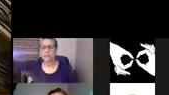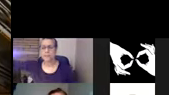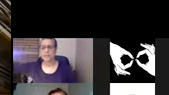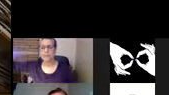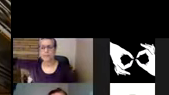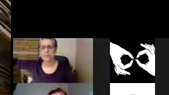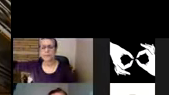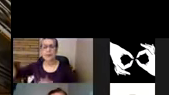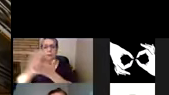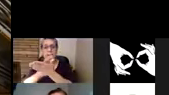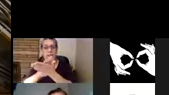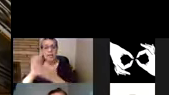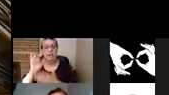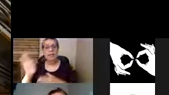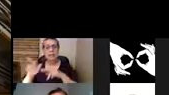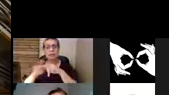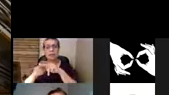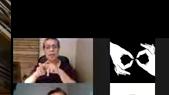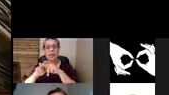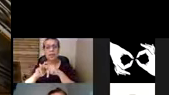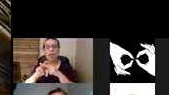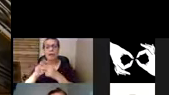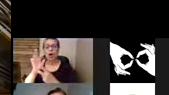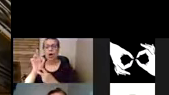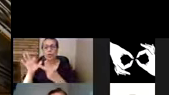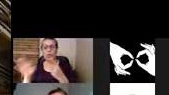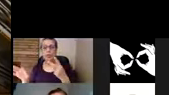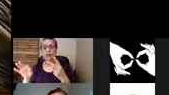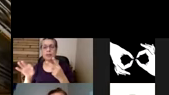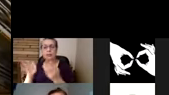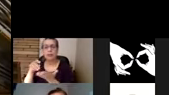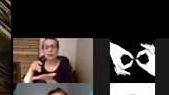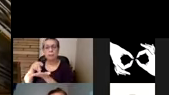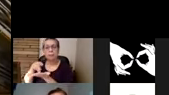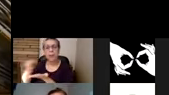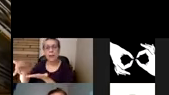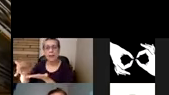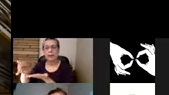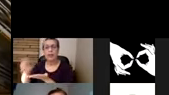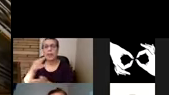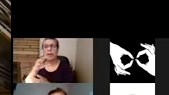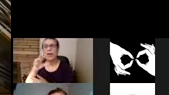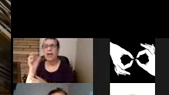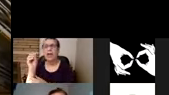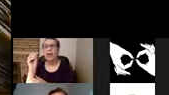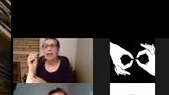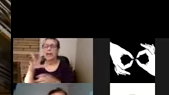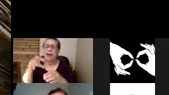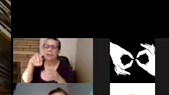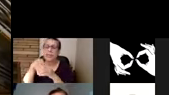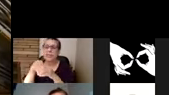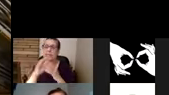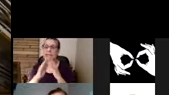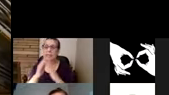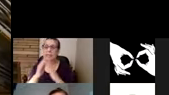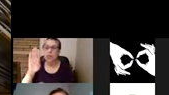T were able to be alternatively funded and provide transit in the city of Boston and the surrounding